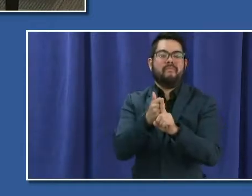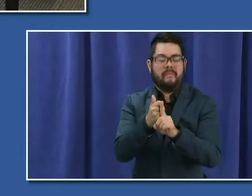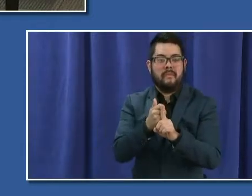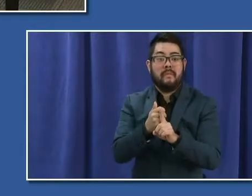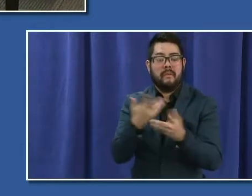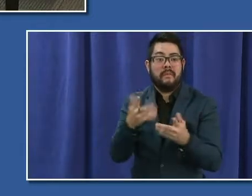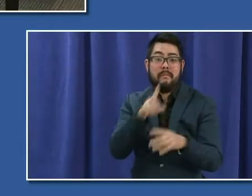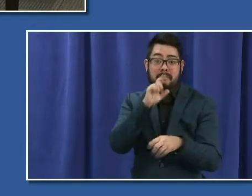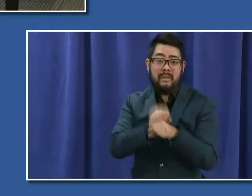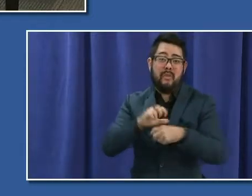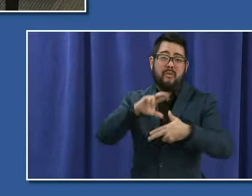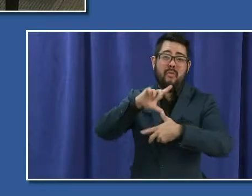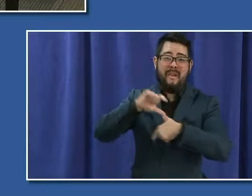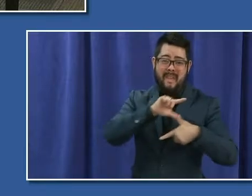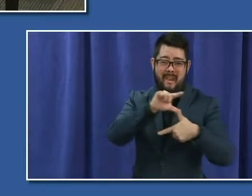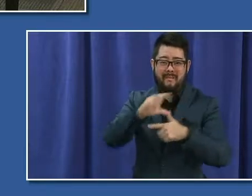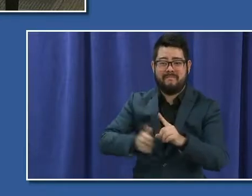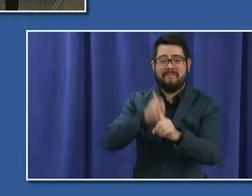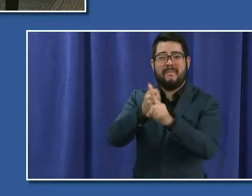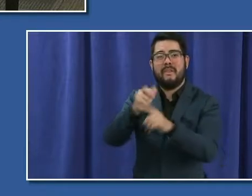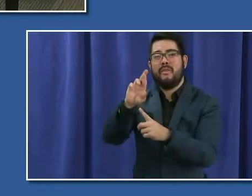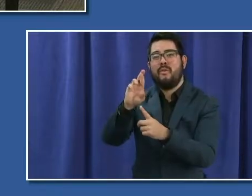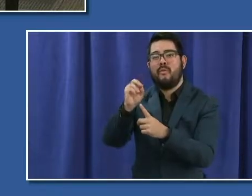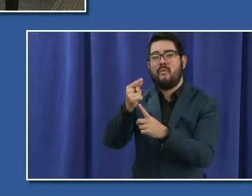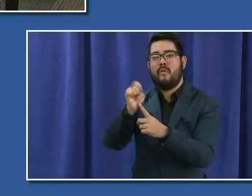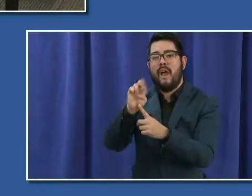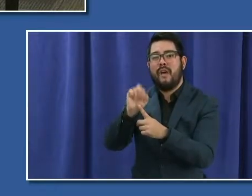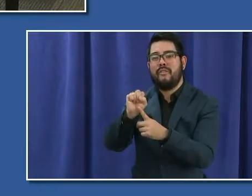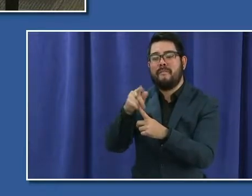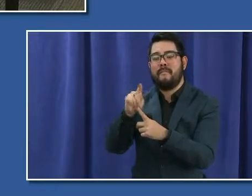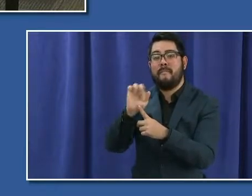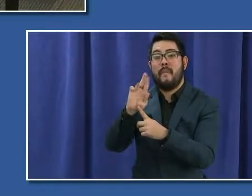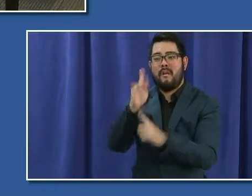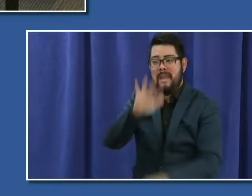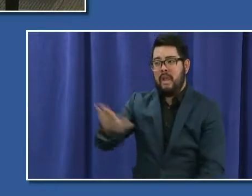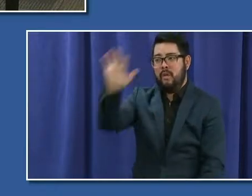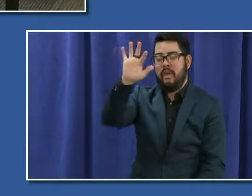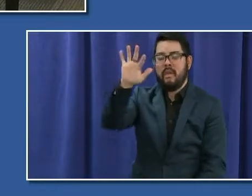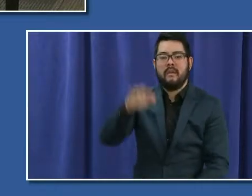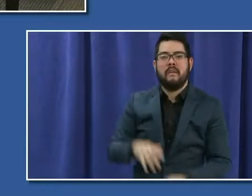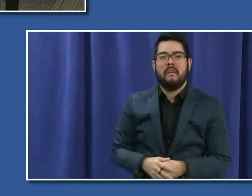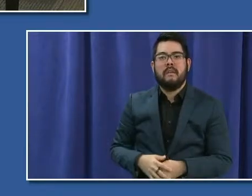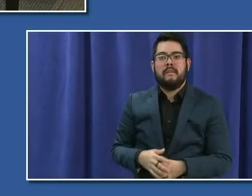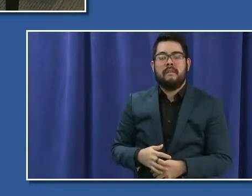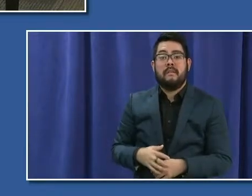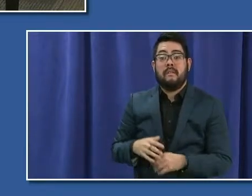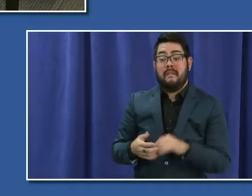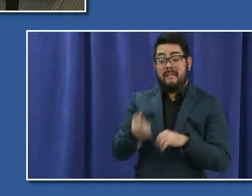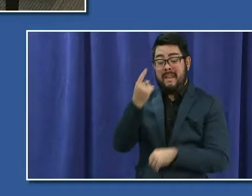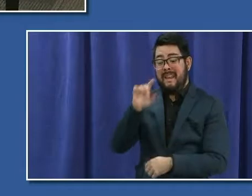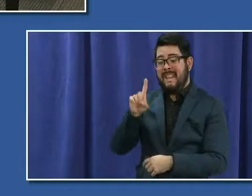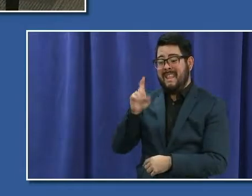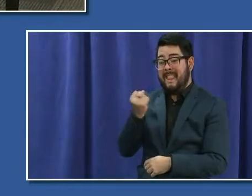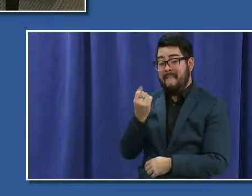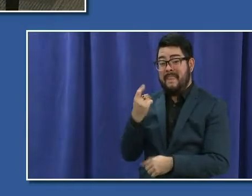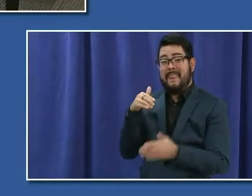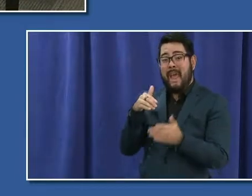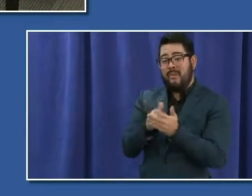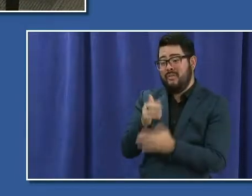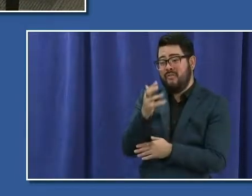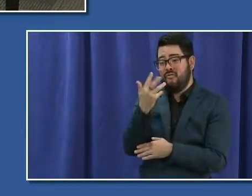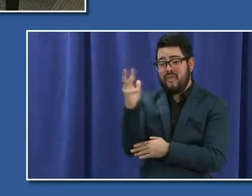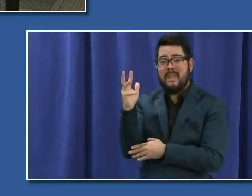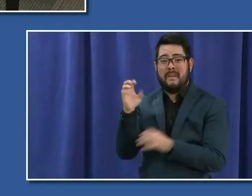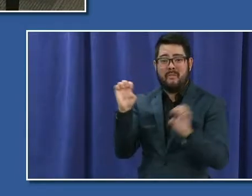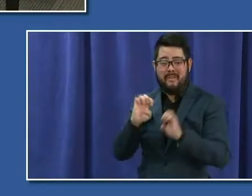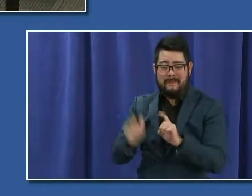was a tornado that hit in Rogers Park. We had 11,000 tree emergencies, and thanks to